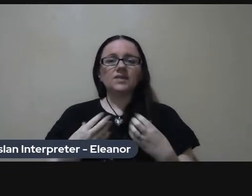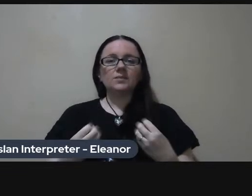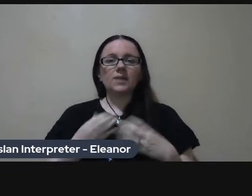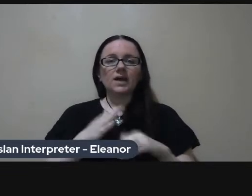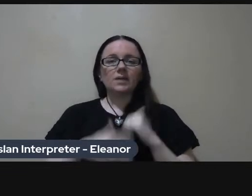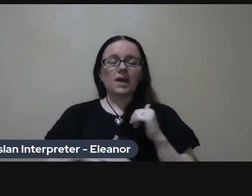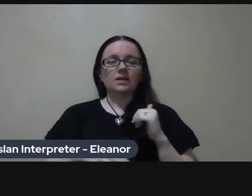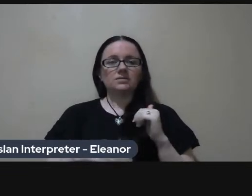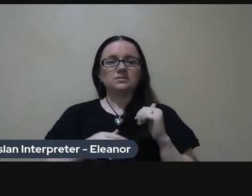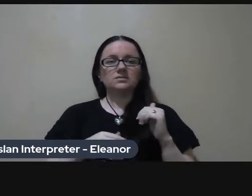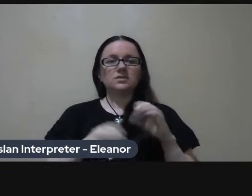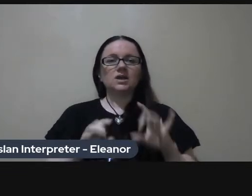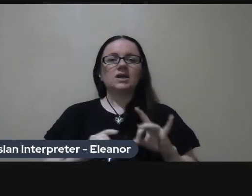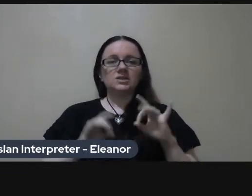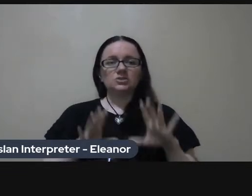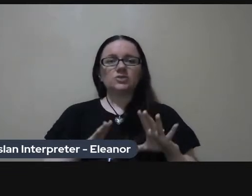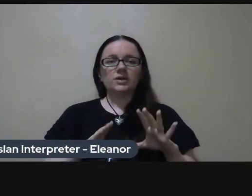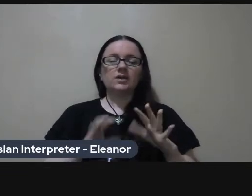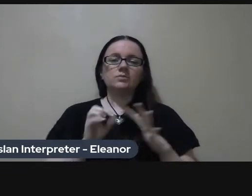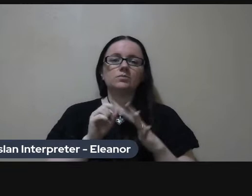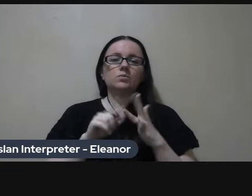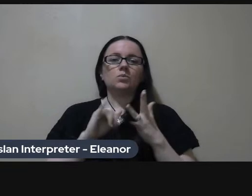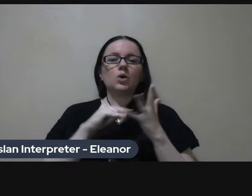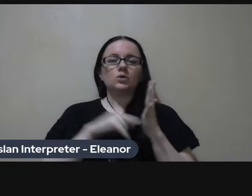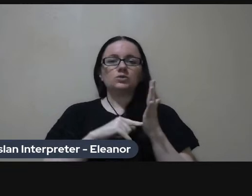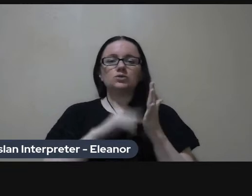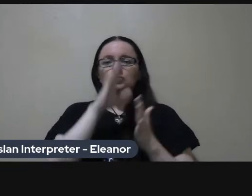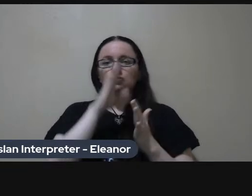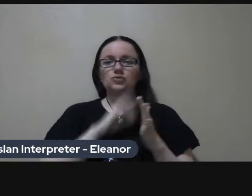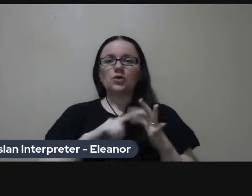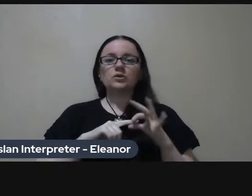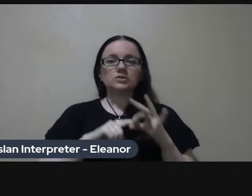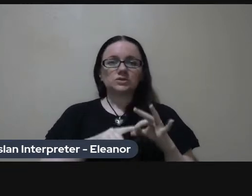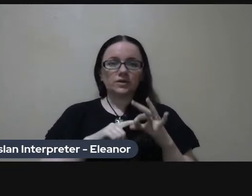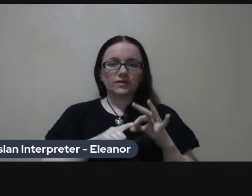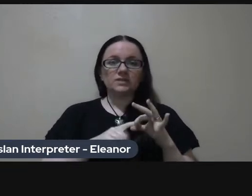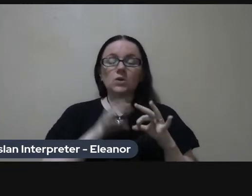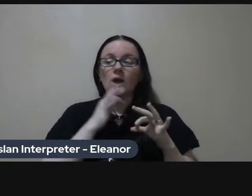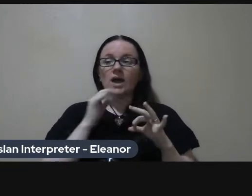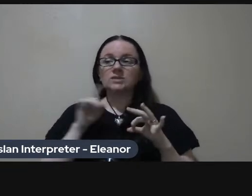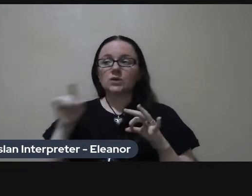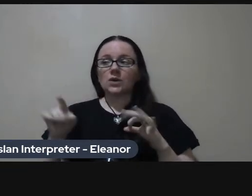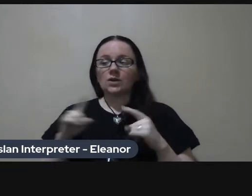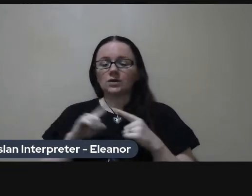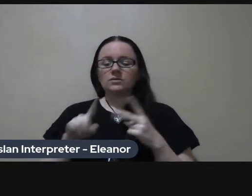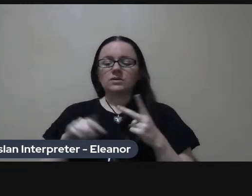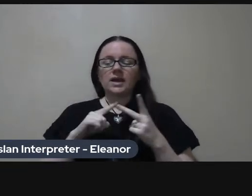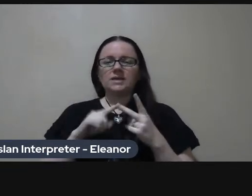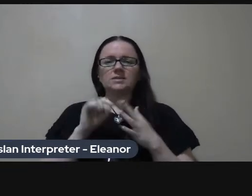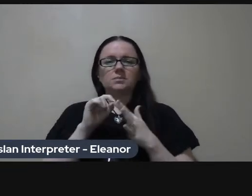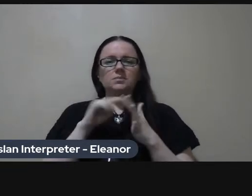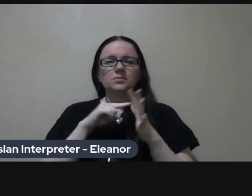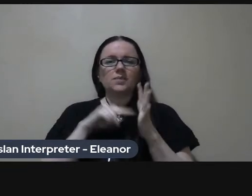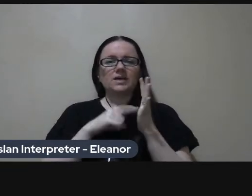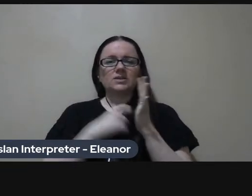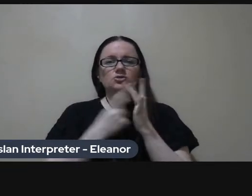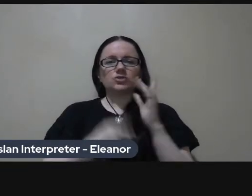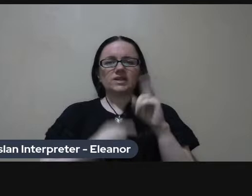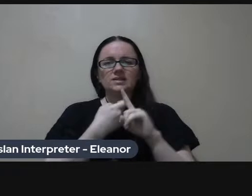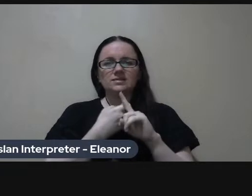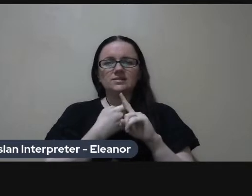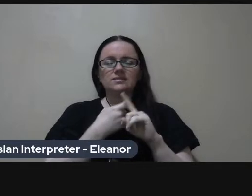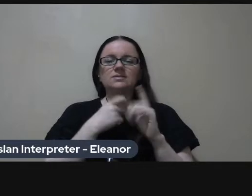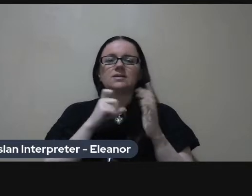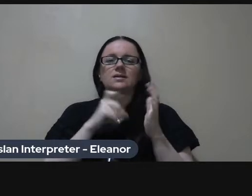the Australian post-stroke survey. I'm going to invite her and also her off-sider, Patrick Clemenson, who is unfortunately unwell and